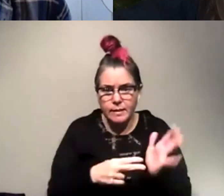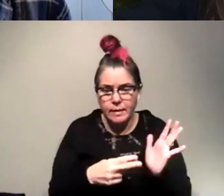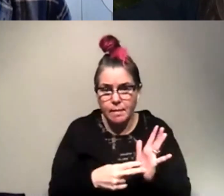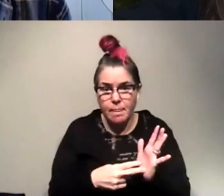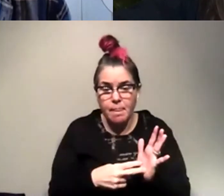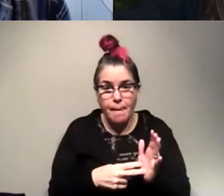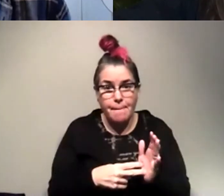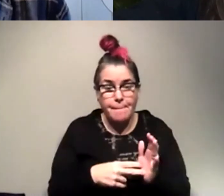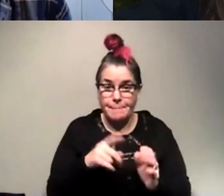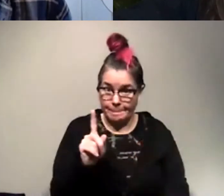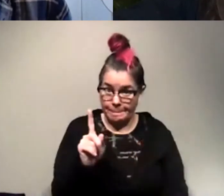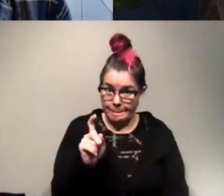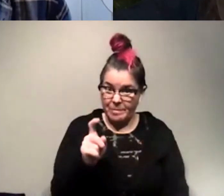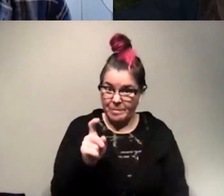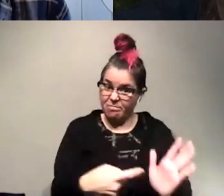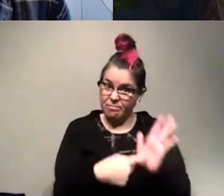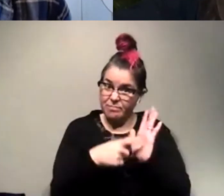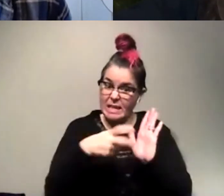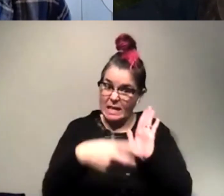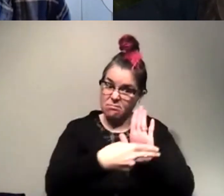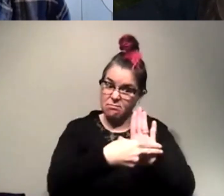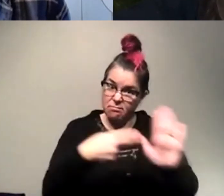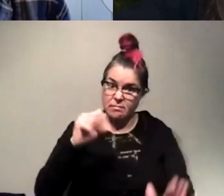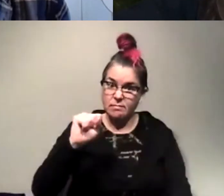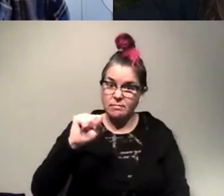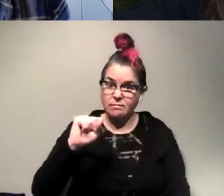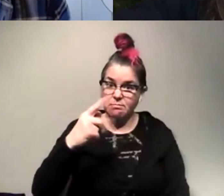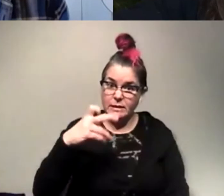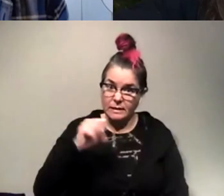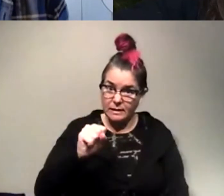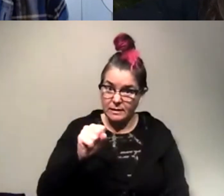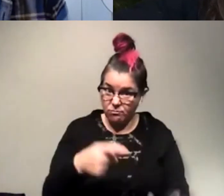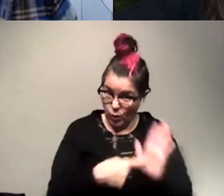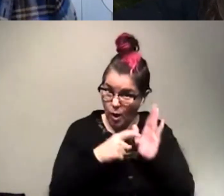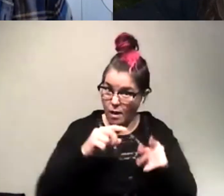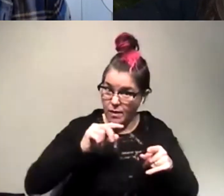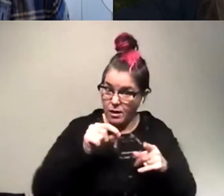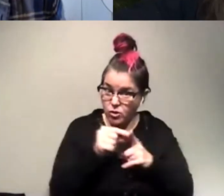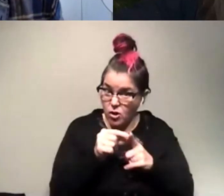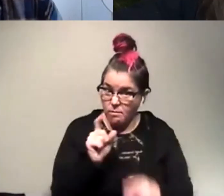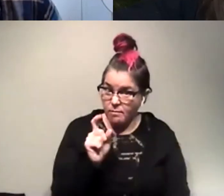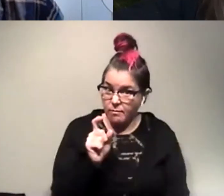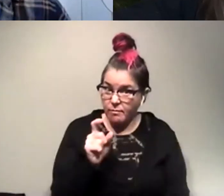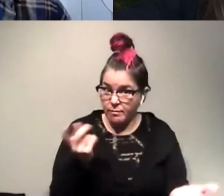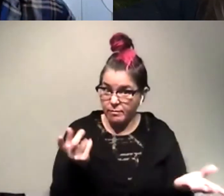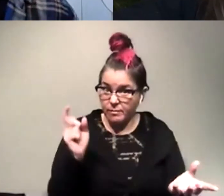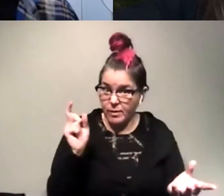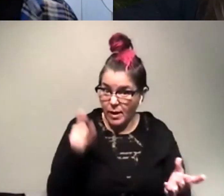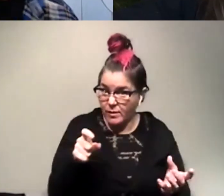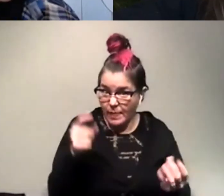need species as a definition? Do we even need to think about species?